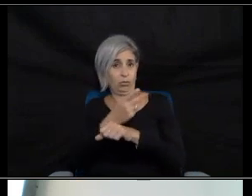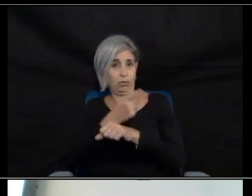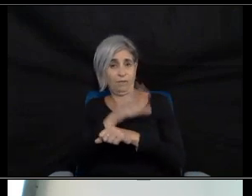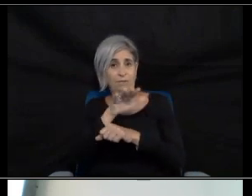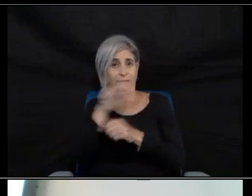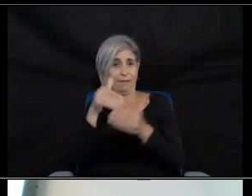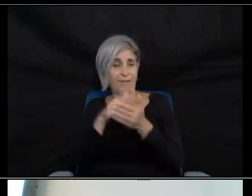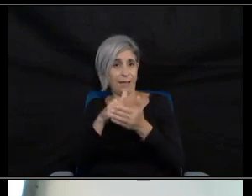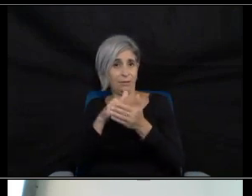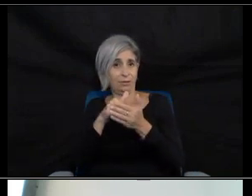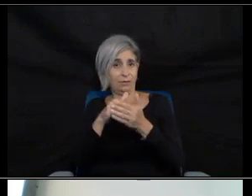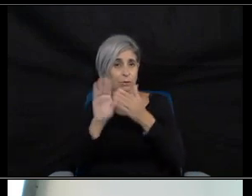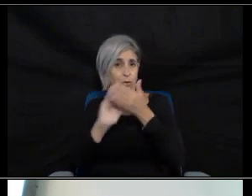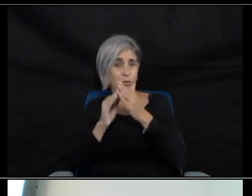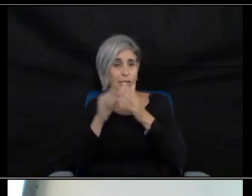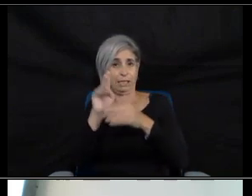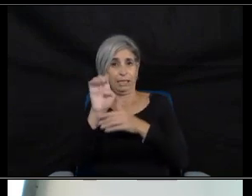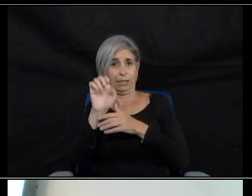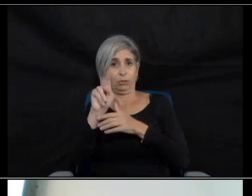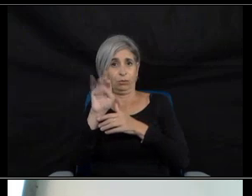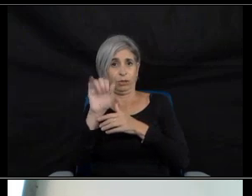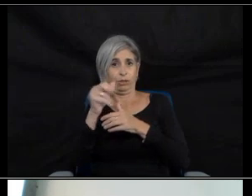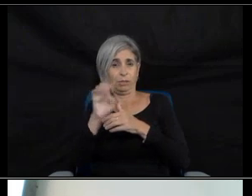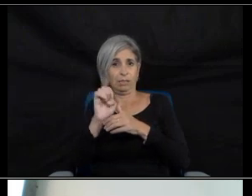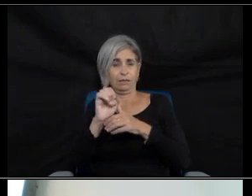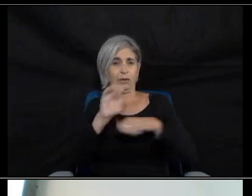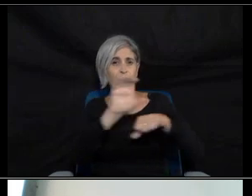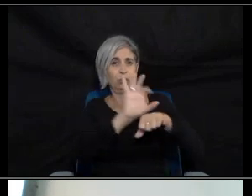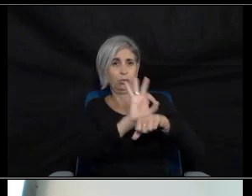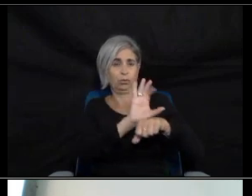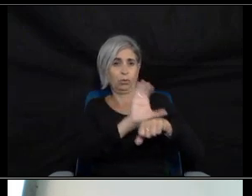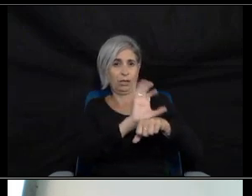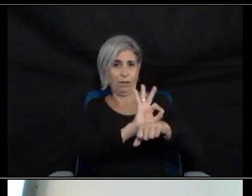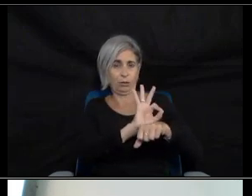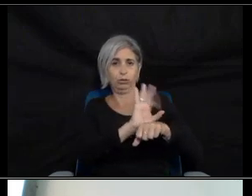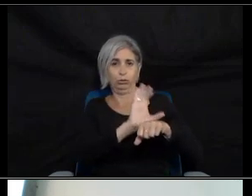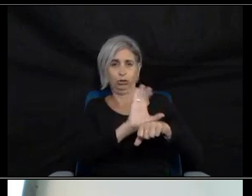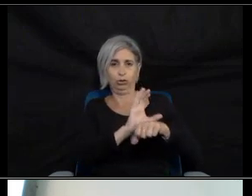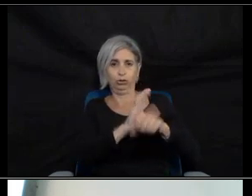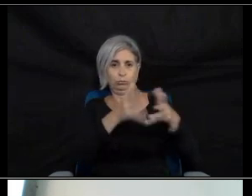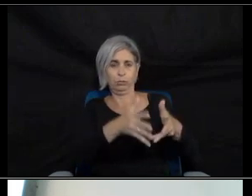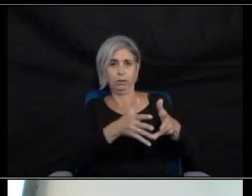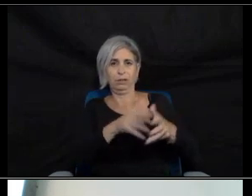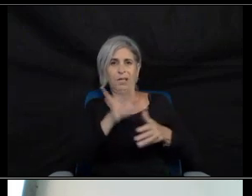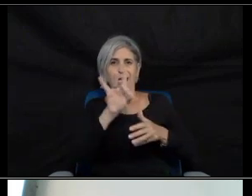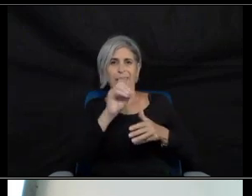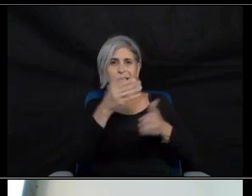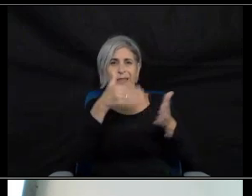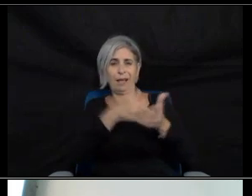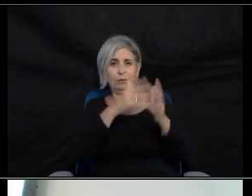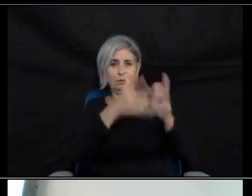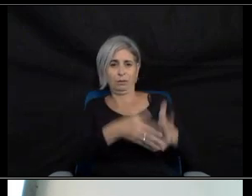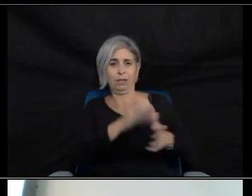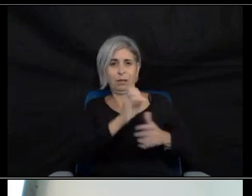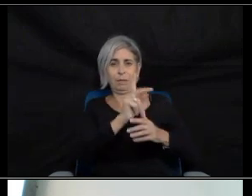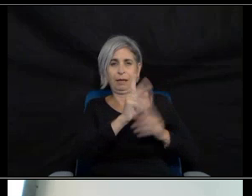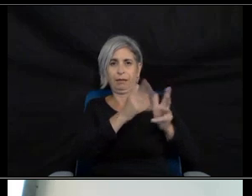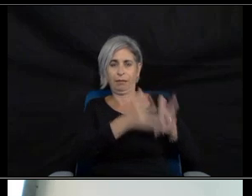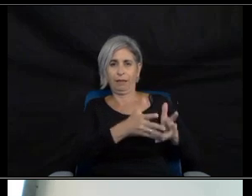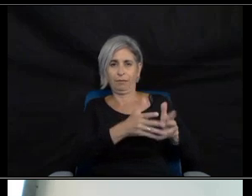from the Community Enrichment Fund account of Christ Fellowship Church donations, leaving a balance of $80,000 in the account. James